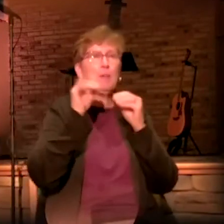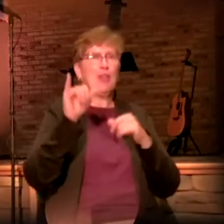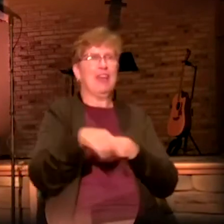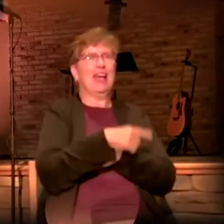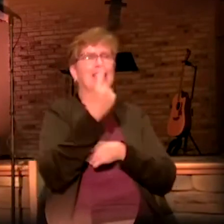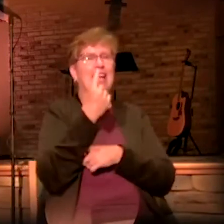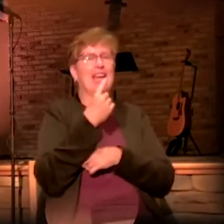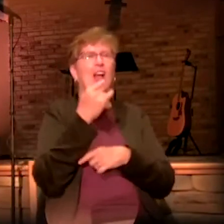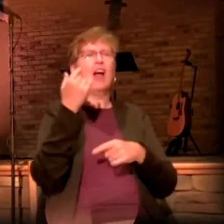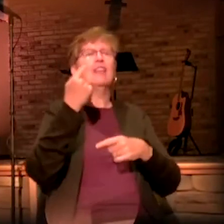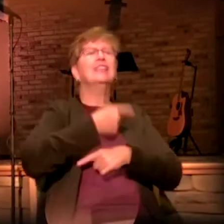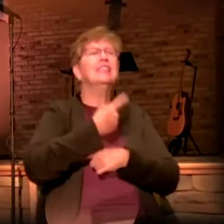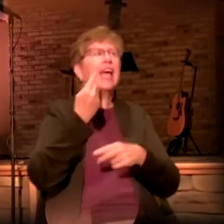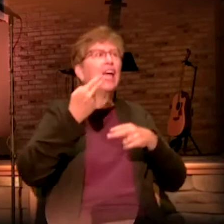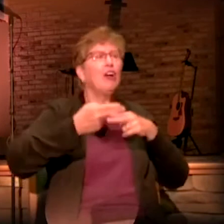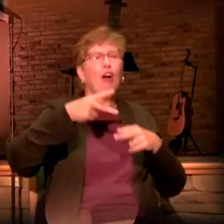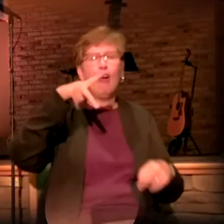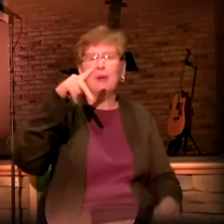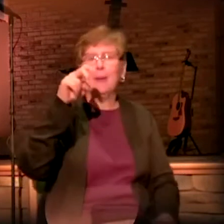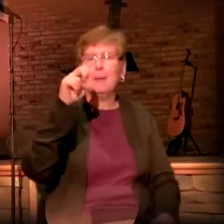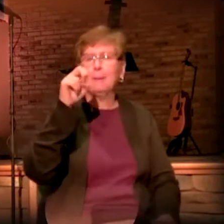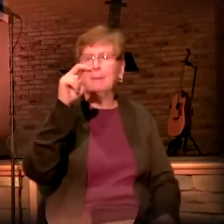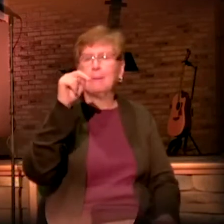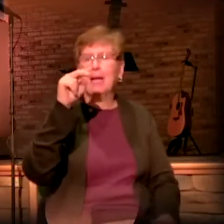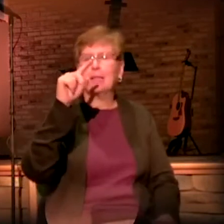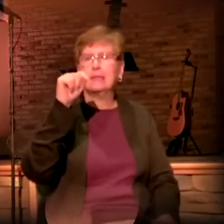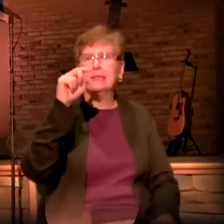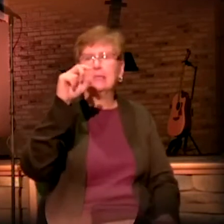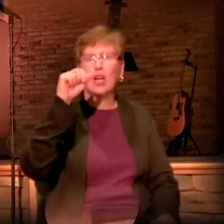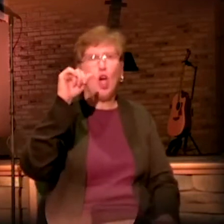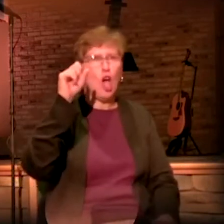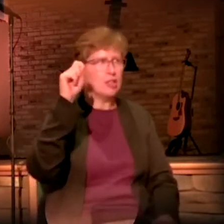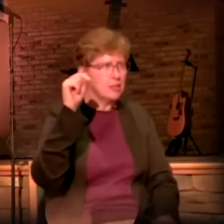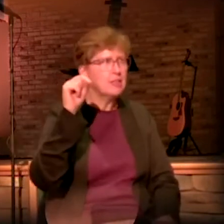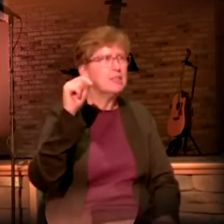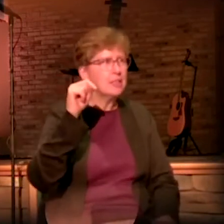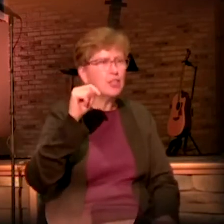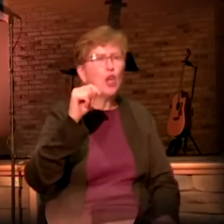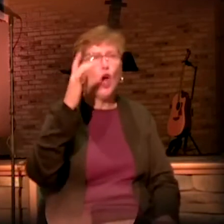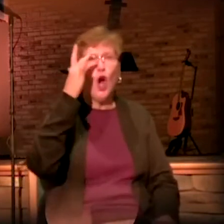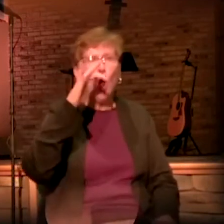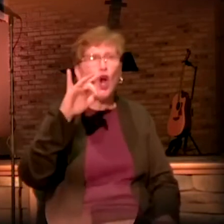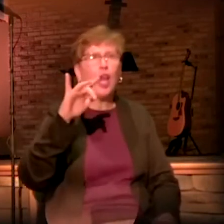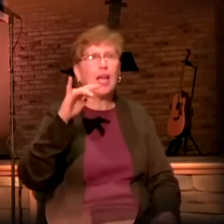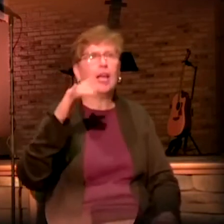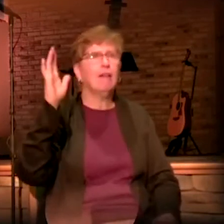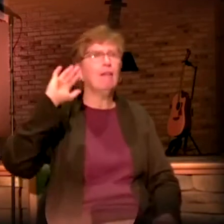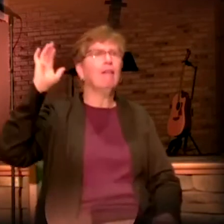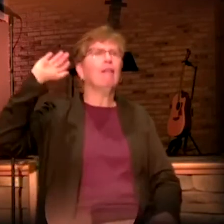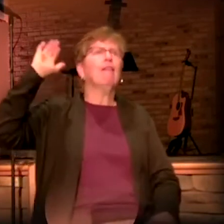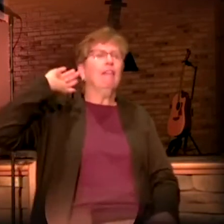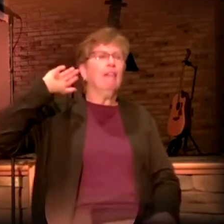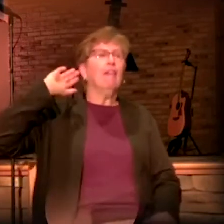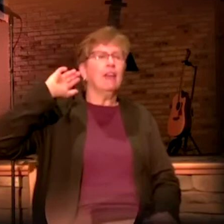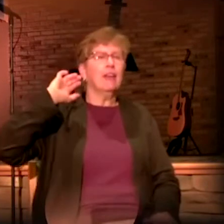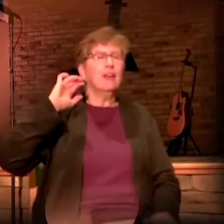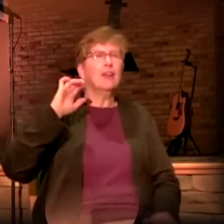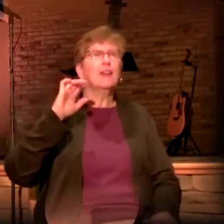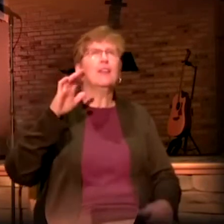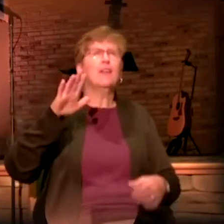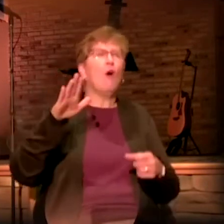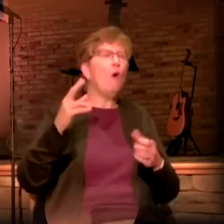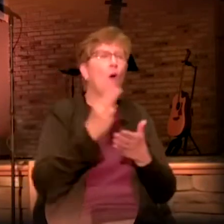called Pentecost, when the Holy Spirit filled these early Christians with incredible power,